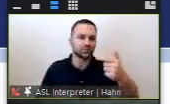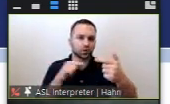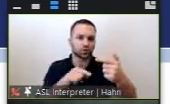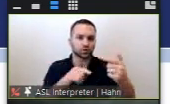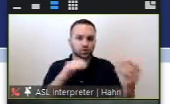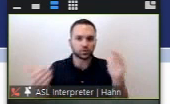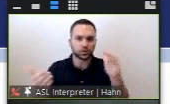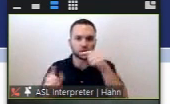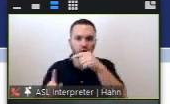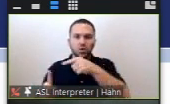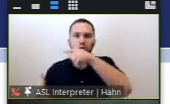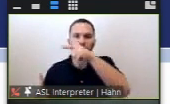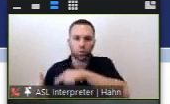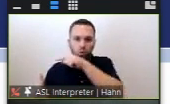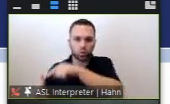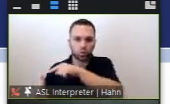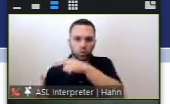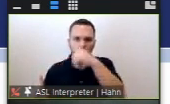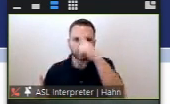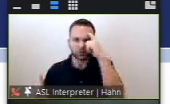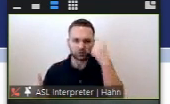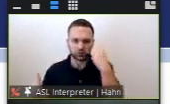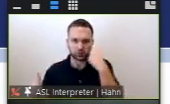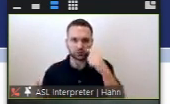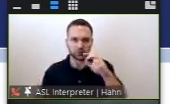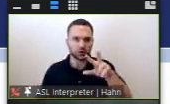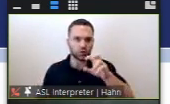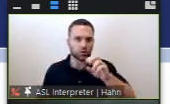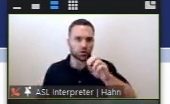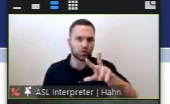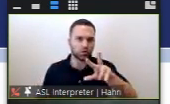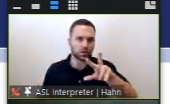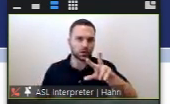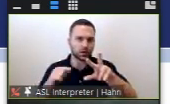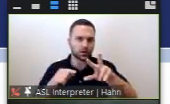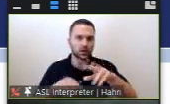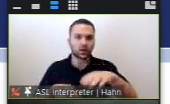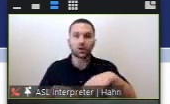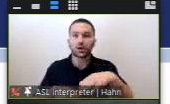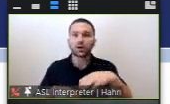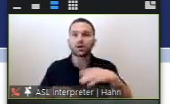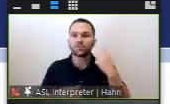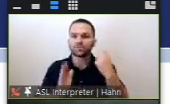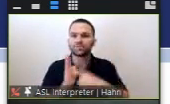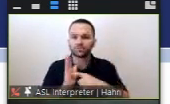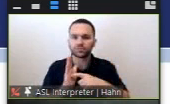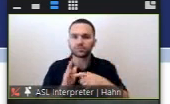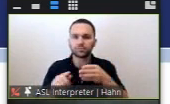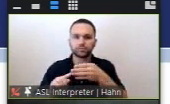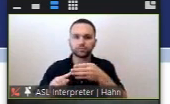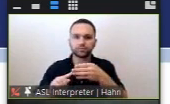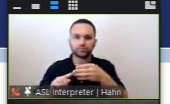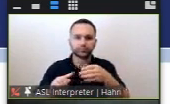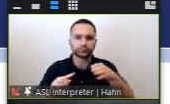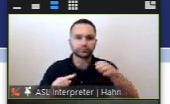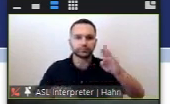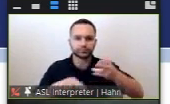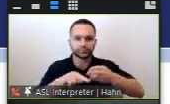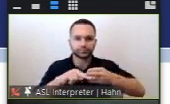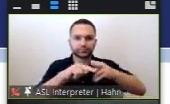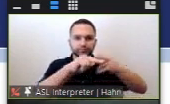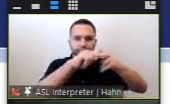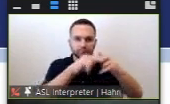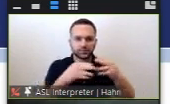of cases this summer, and that was 303 cases. So as you can see, we've really seen a steady increase in cases here in